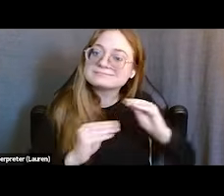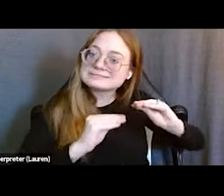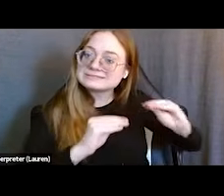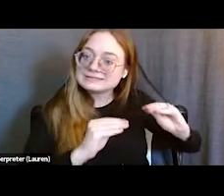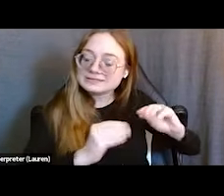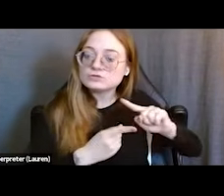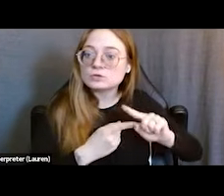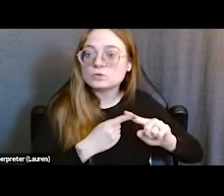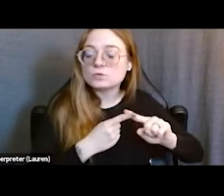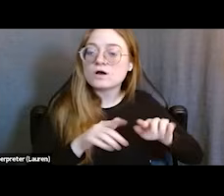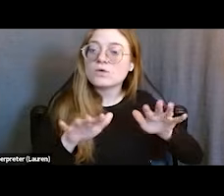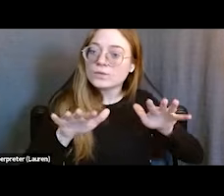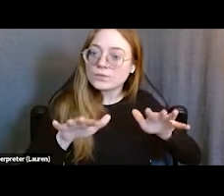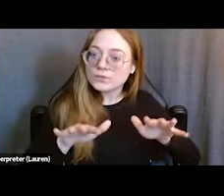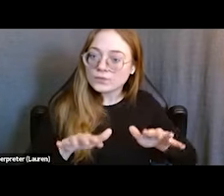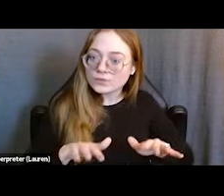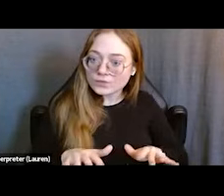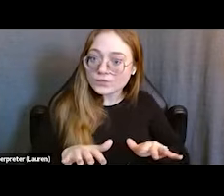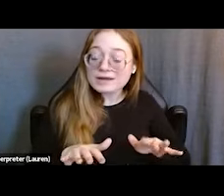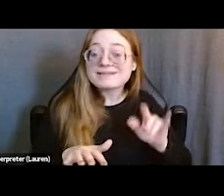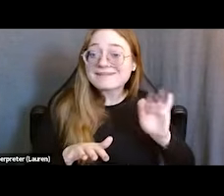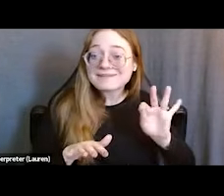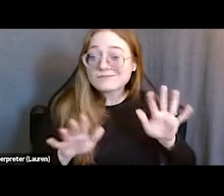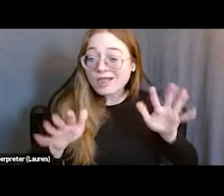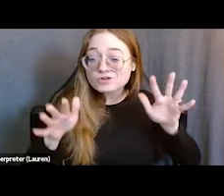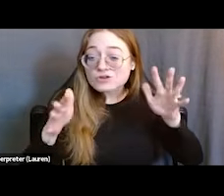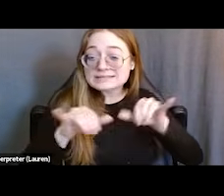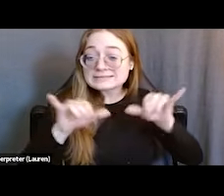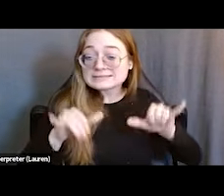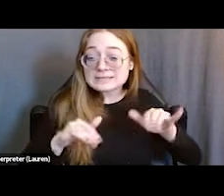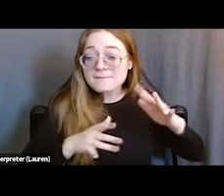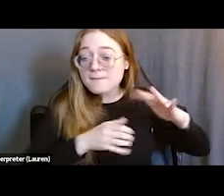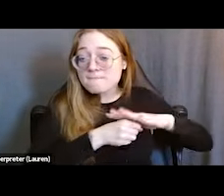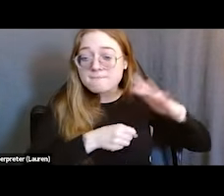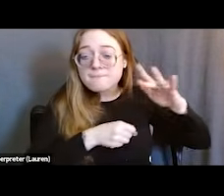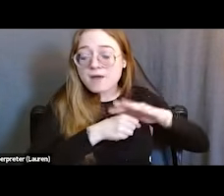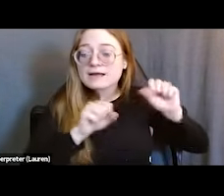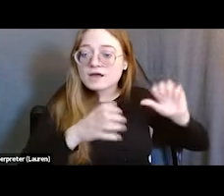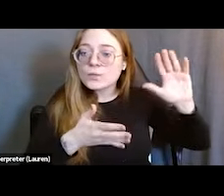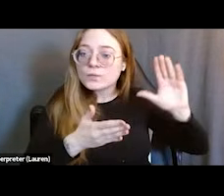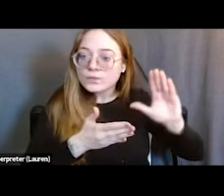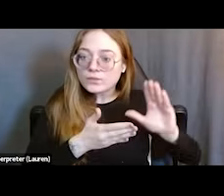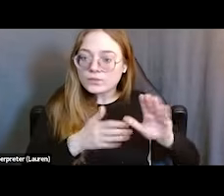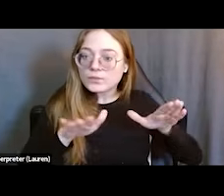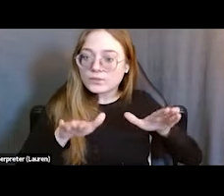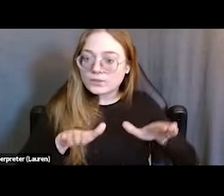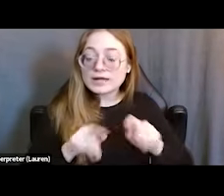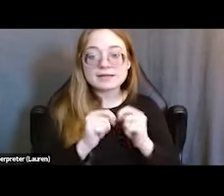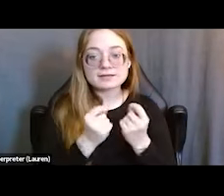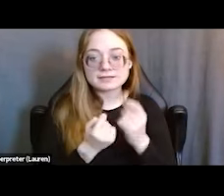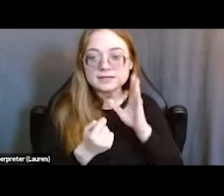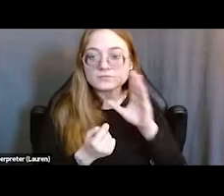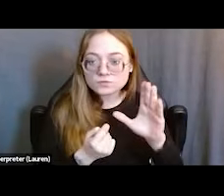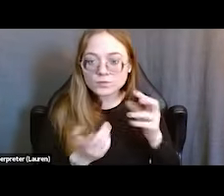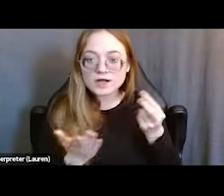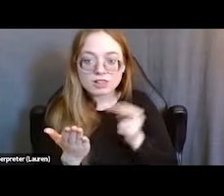calm elevated stress systems, which can be really part of the challenge. That the teams are going to look to and